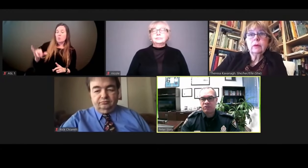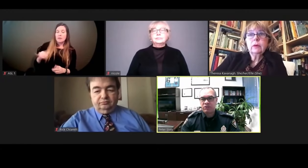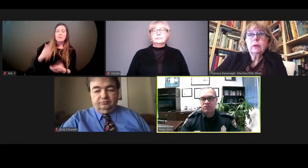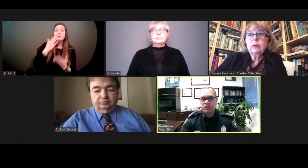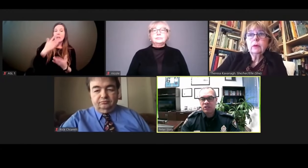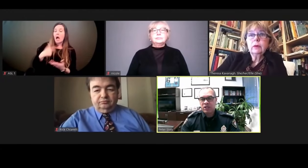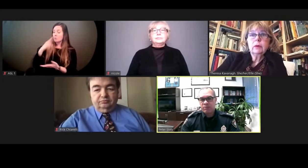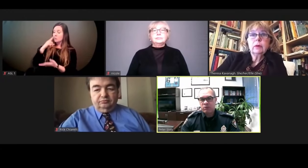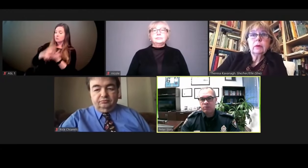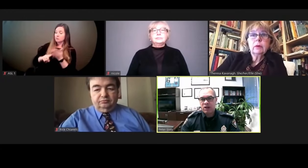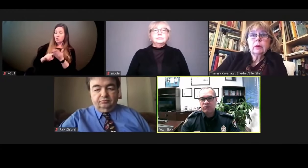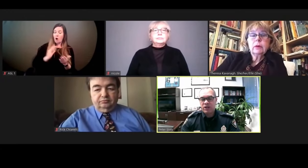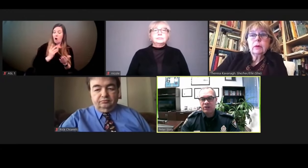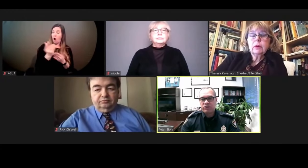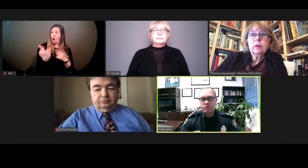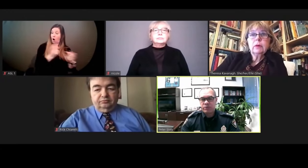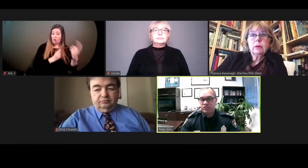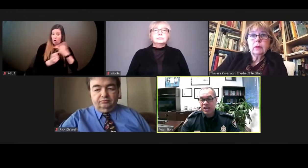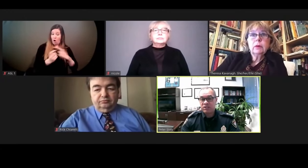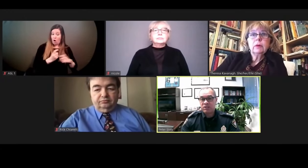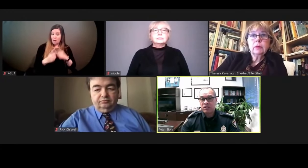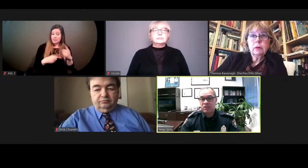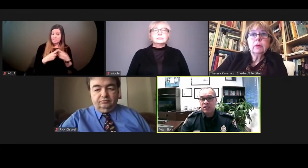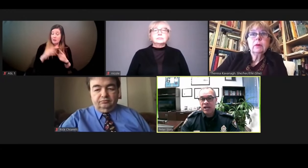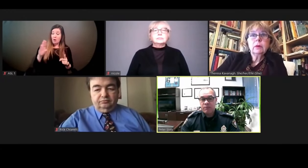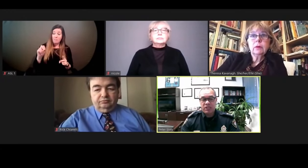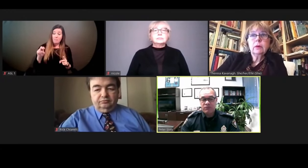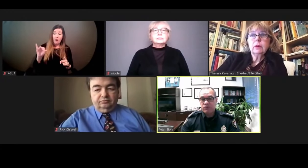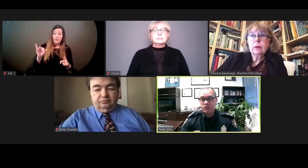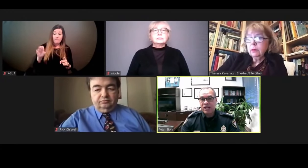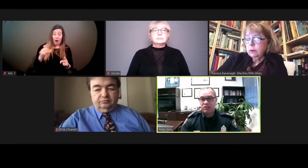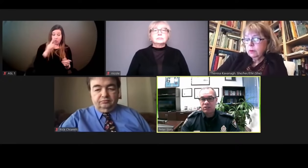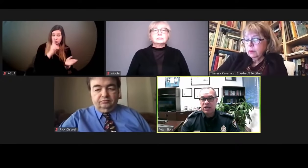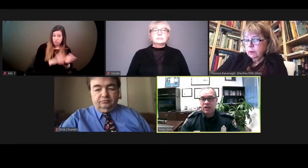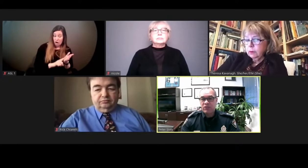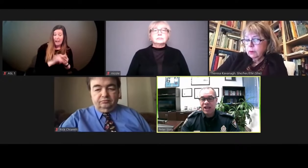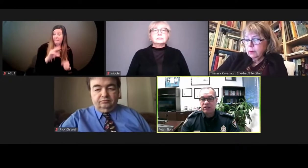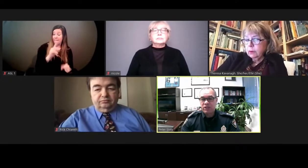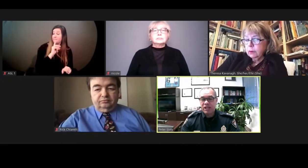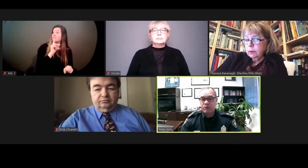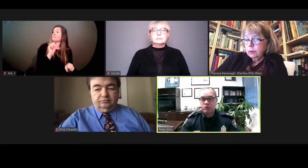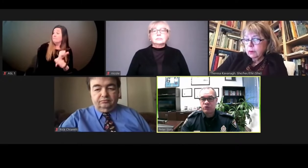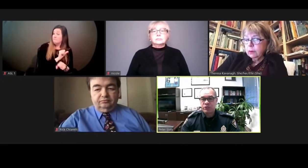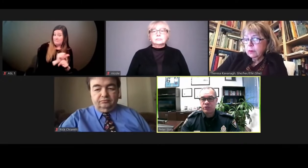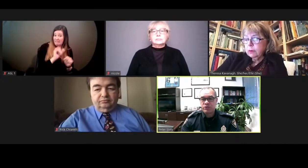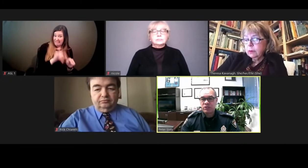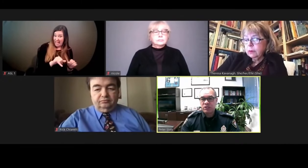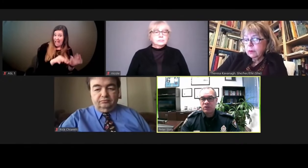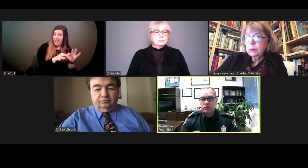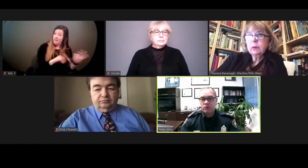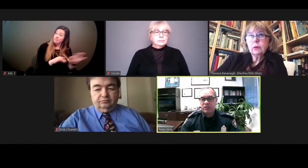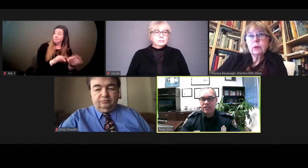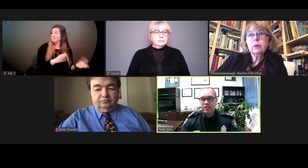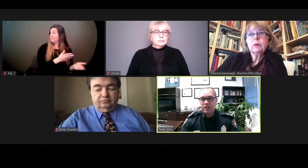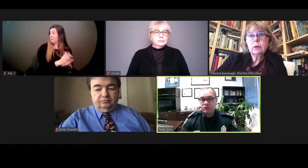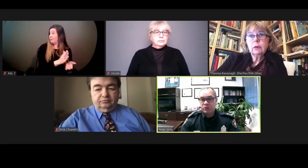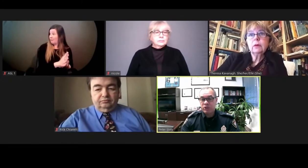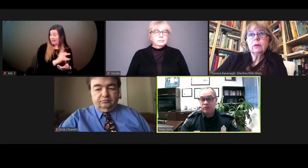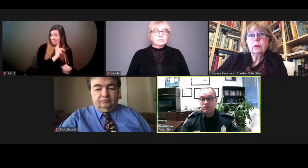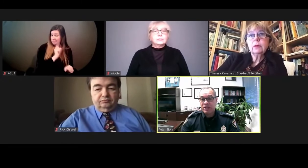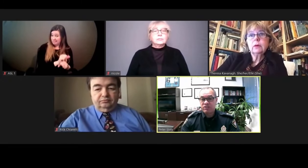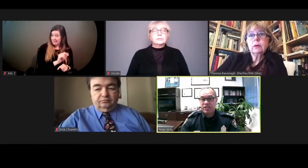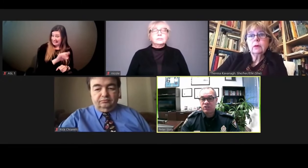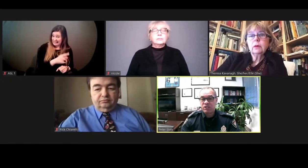police service about bonfires be checked. If in fact that language was used, we will take we'll